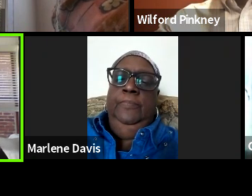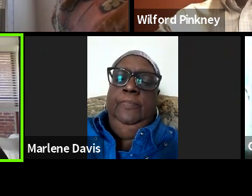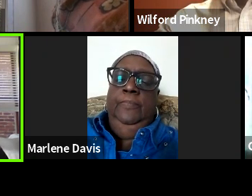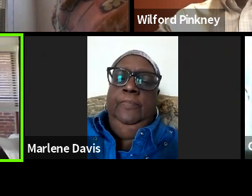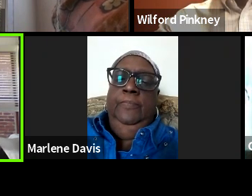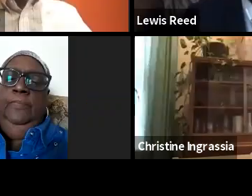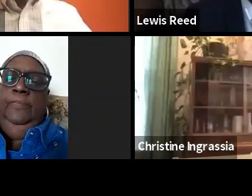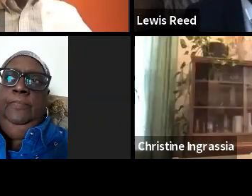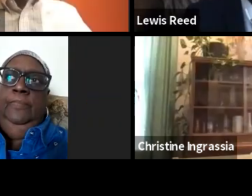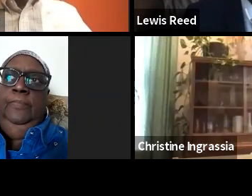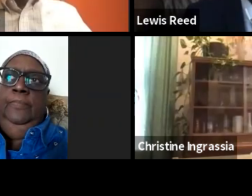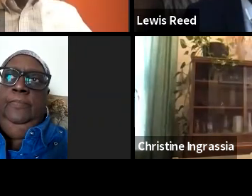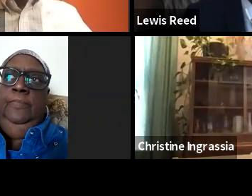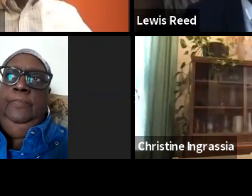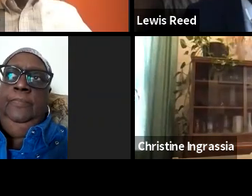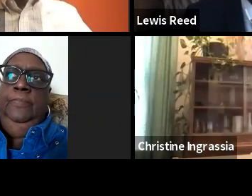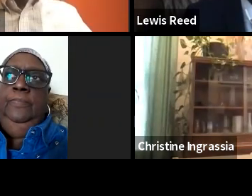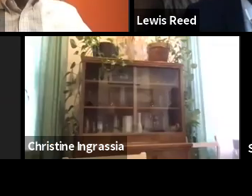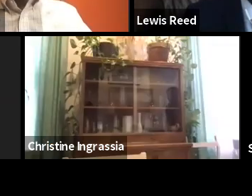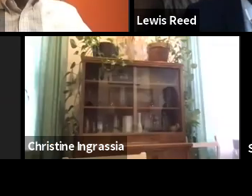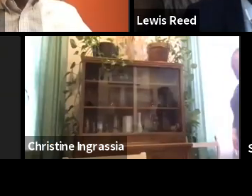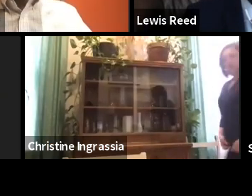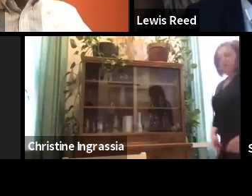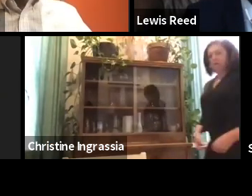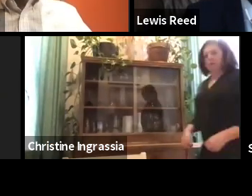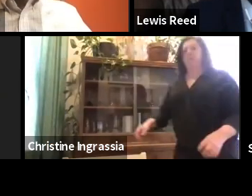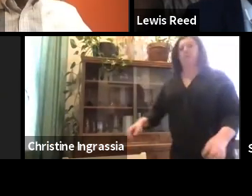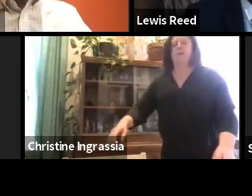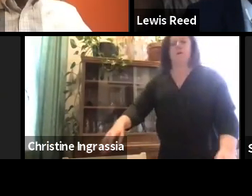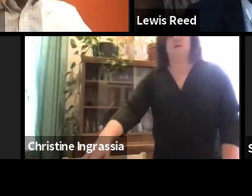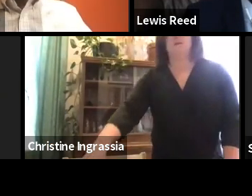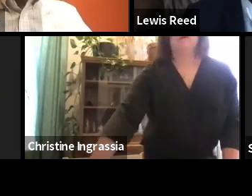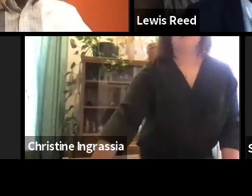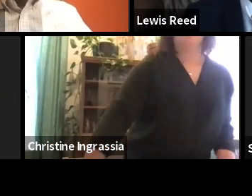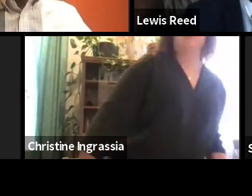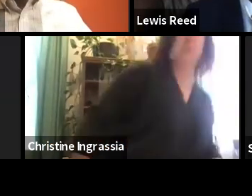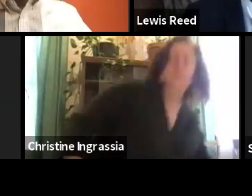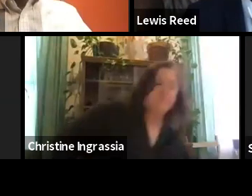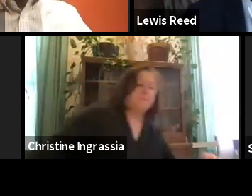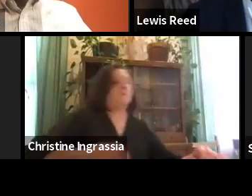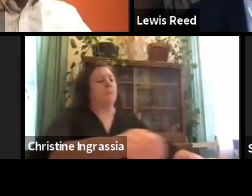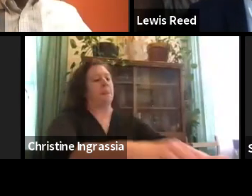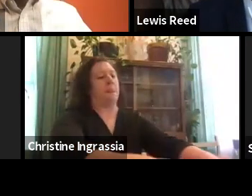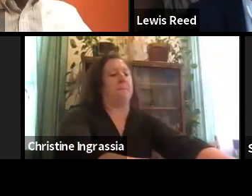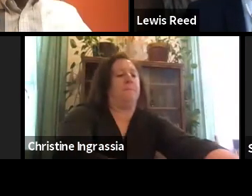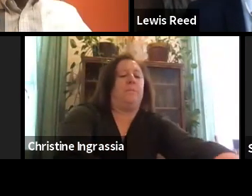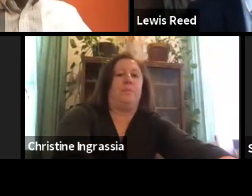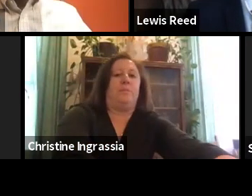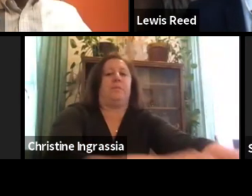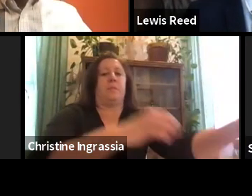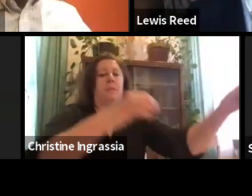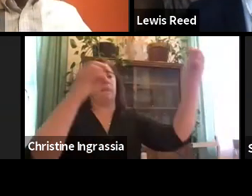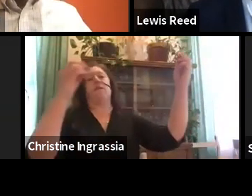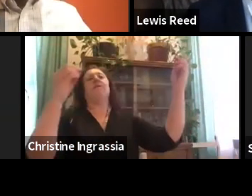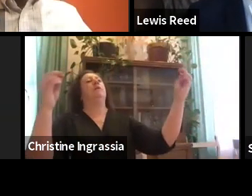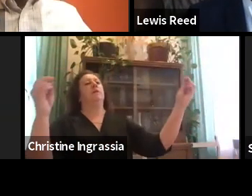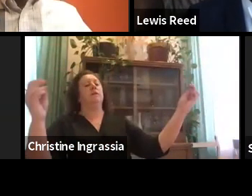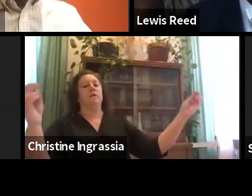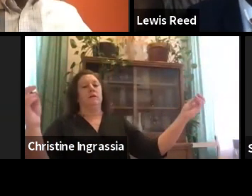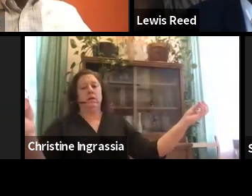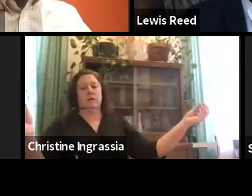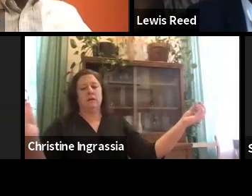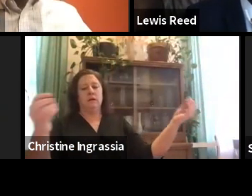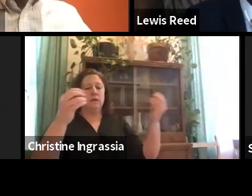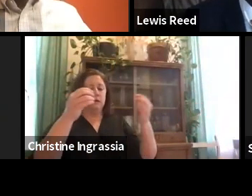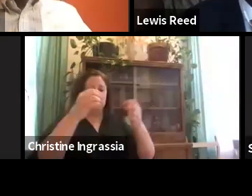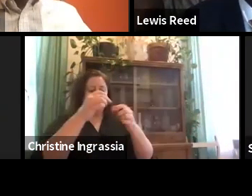CARES Act funding. So I just want to raise that to your attention, that that's really extremely important because we need